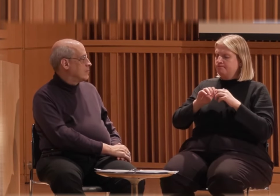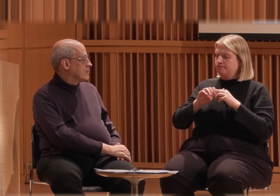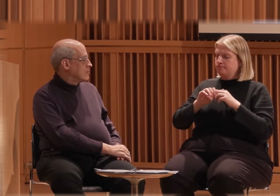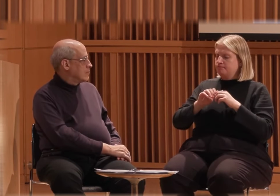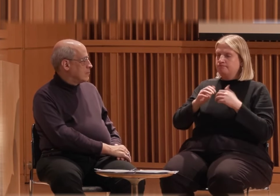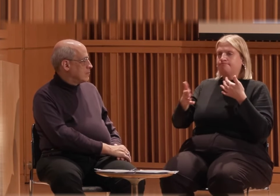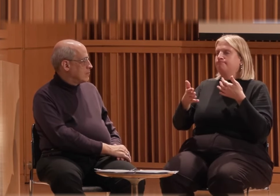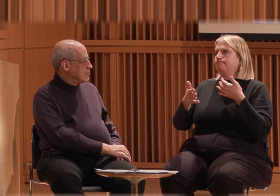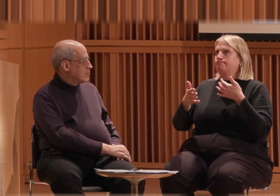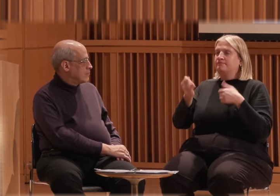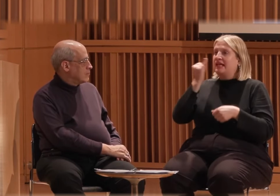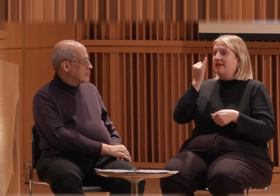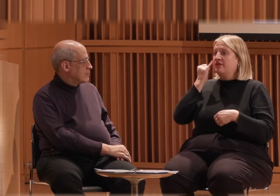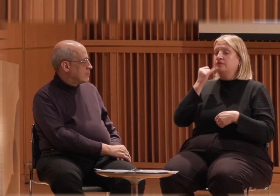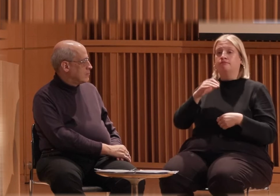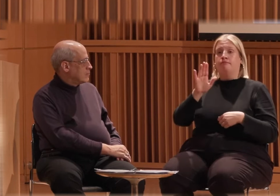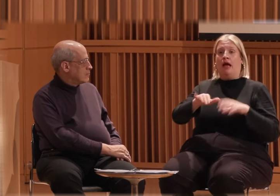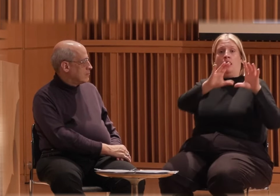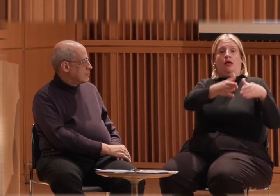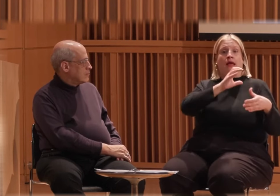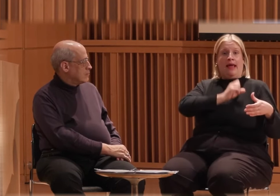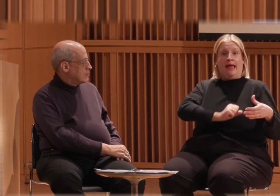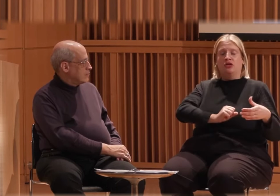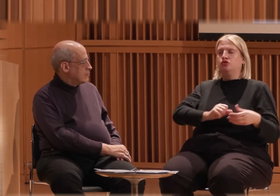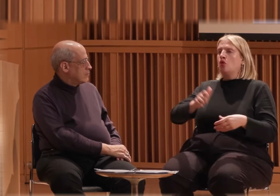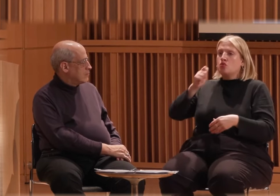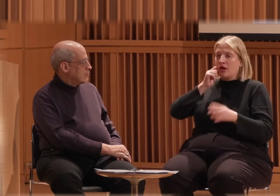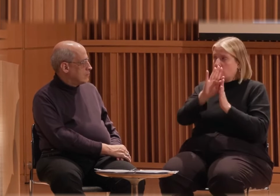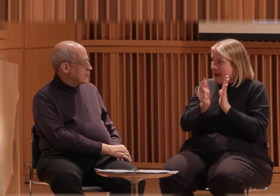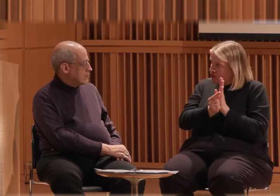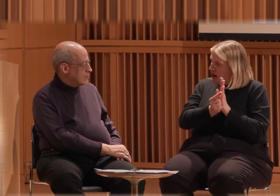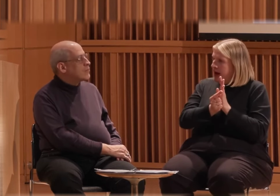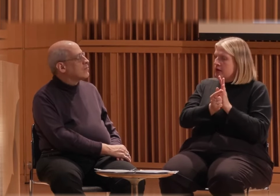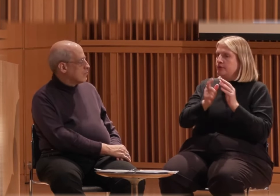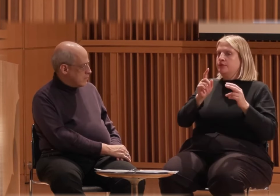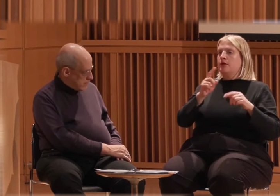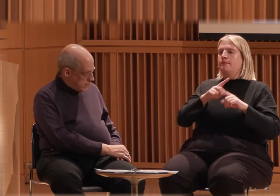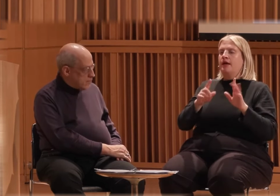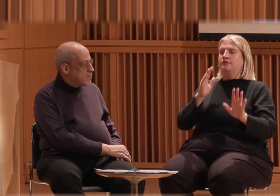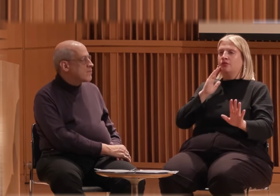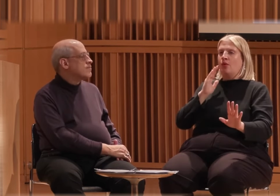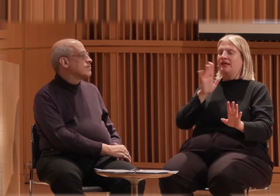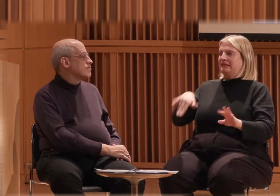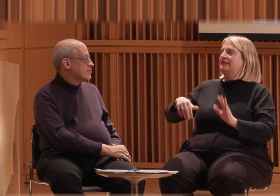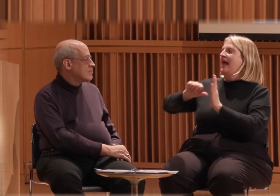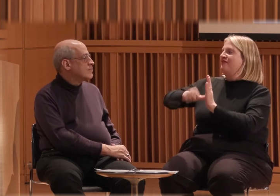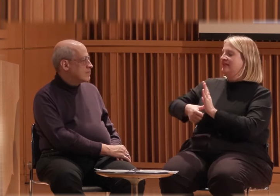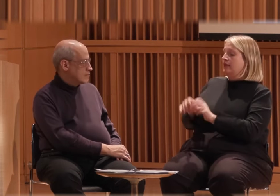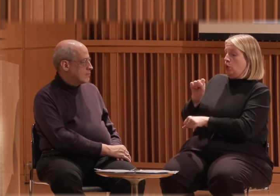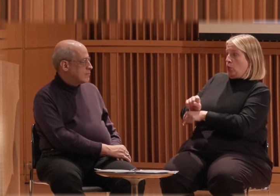whether it's by age or by racial background, et cetera, there's the notion of really emphasizing